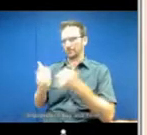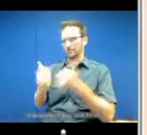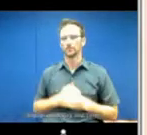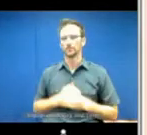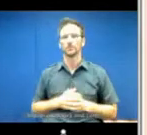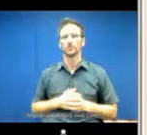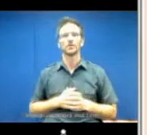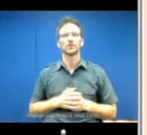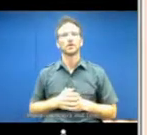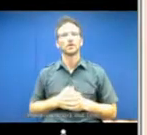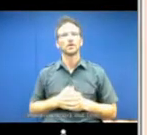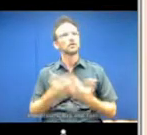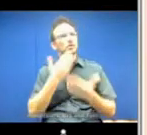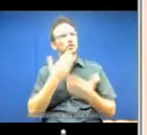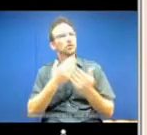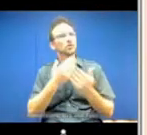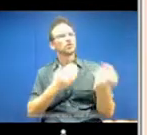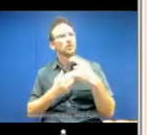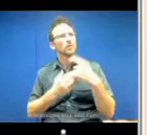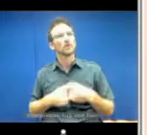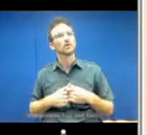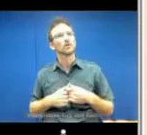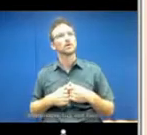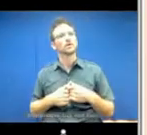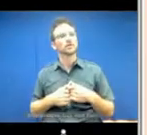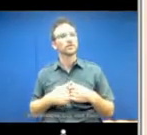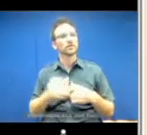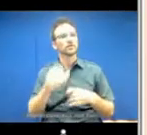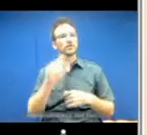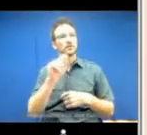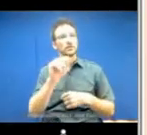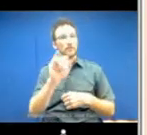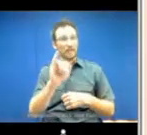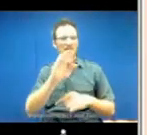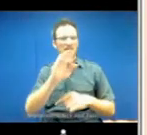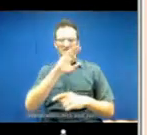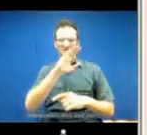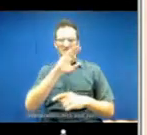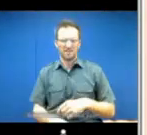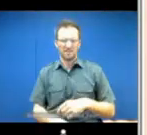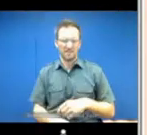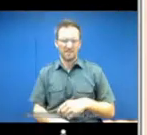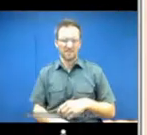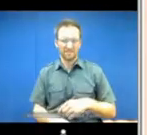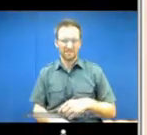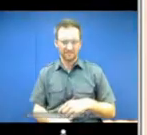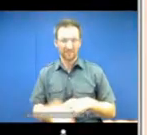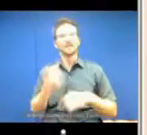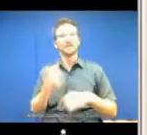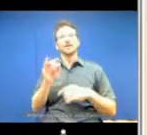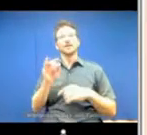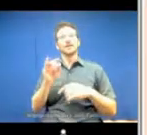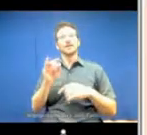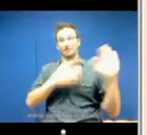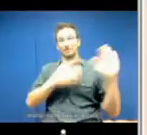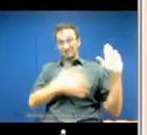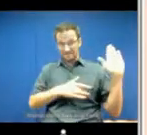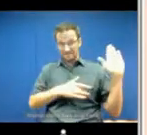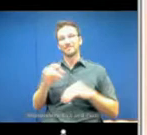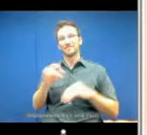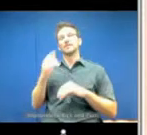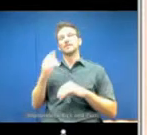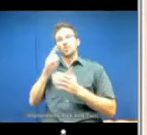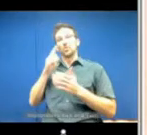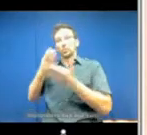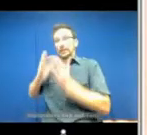If you are ever sworn in as a table interpreter, it would be as a witness, not as an interpreter. And